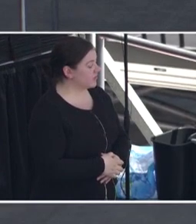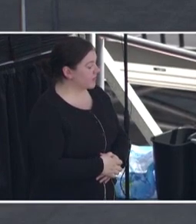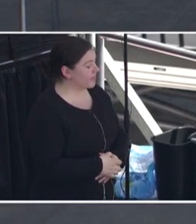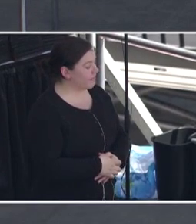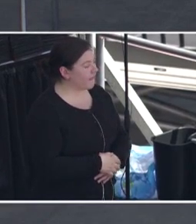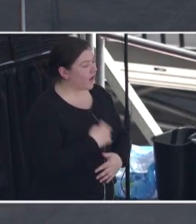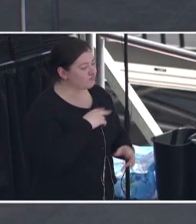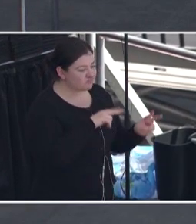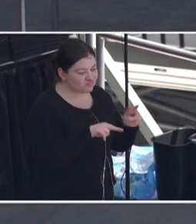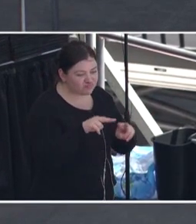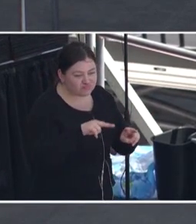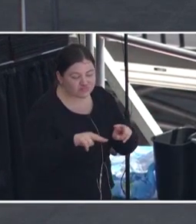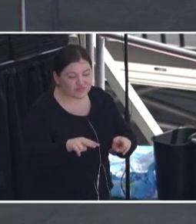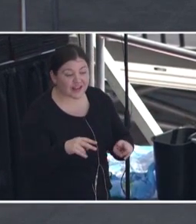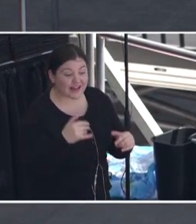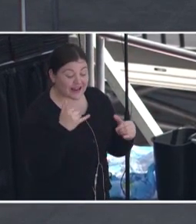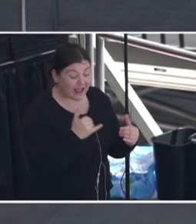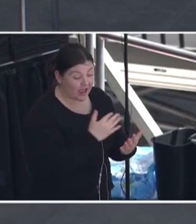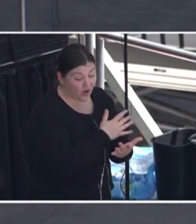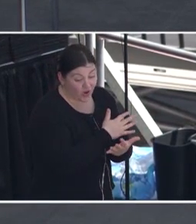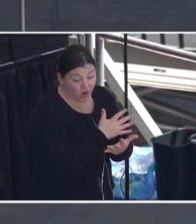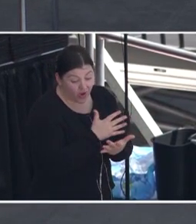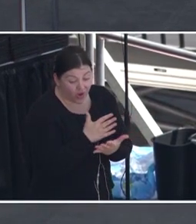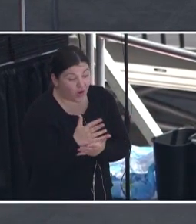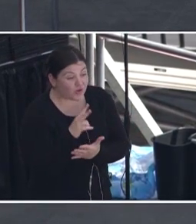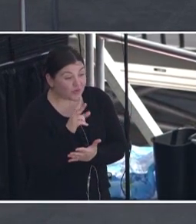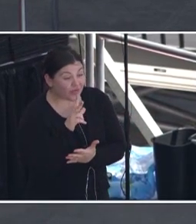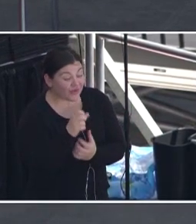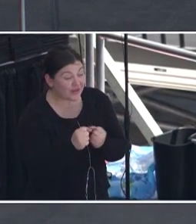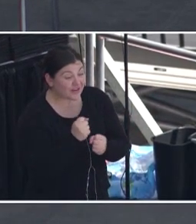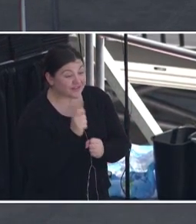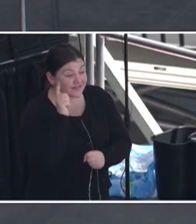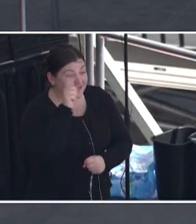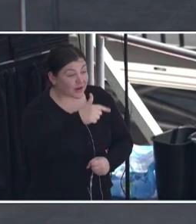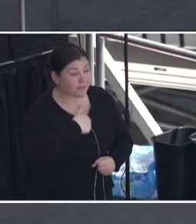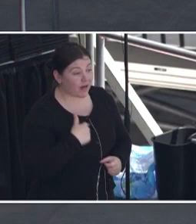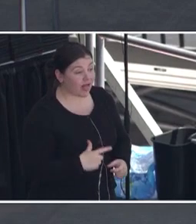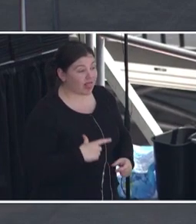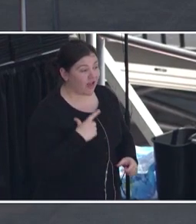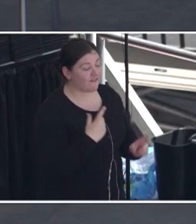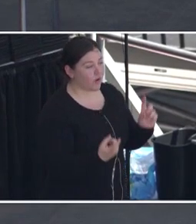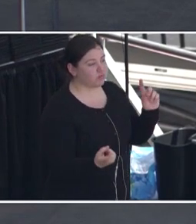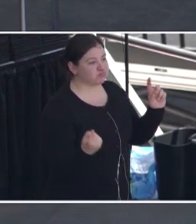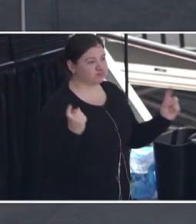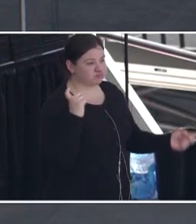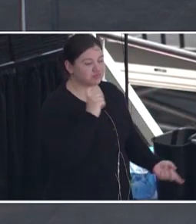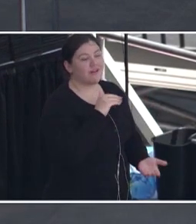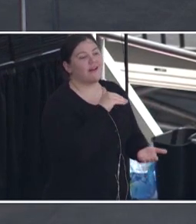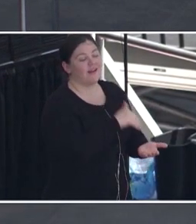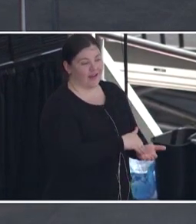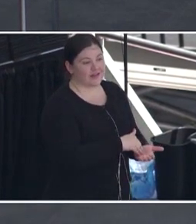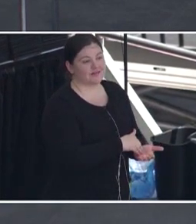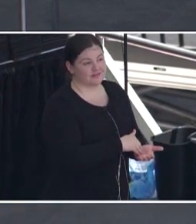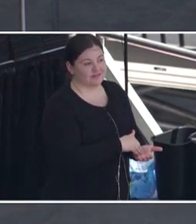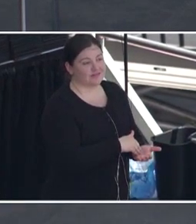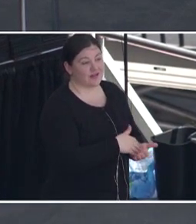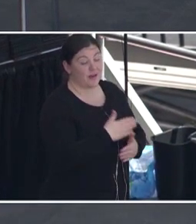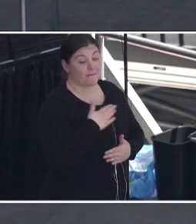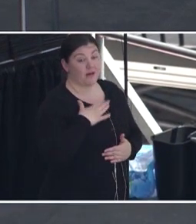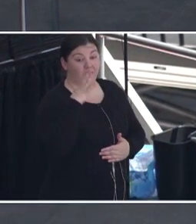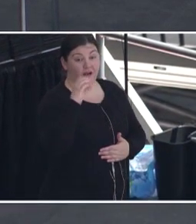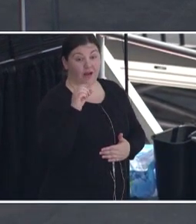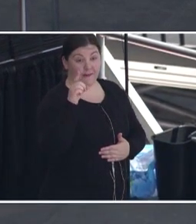Fast forward 23 years, and my life took a radical turn. The company I work for changed